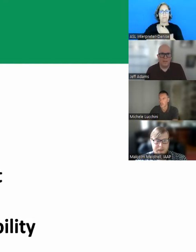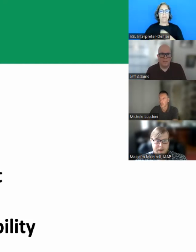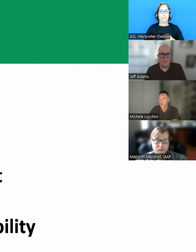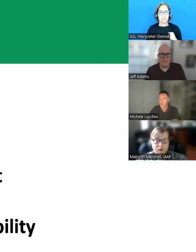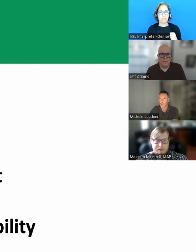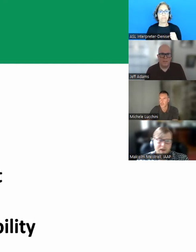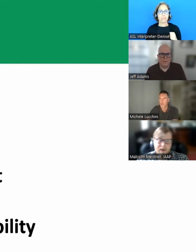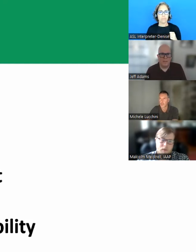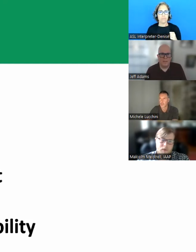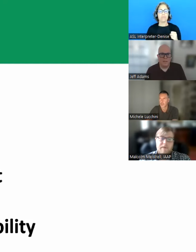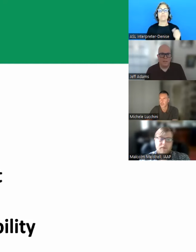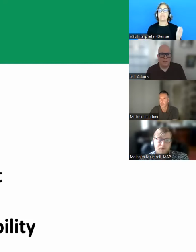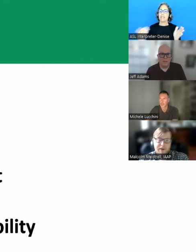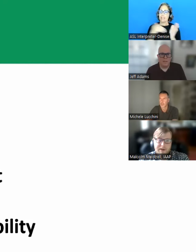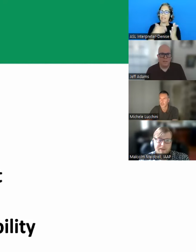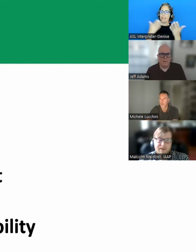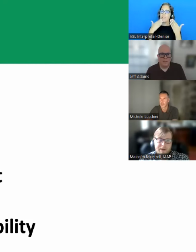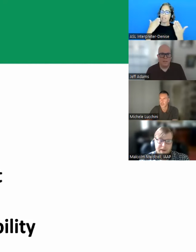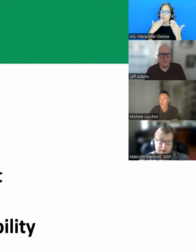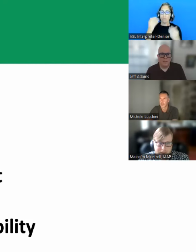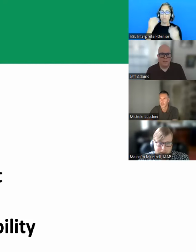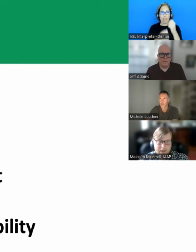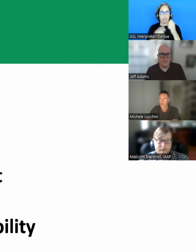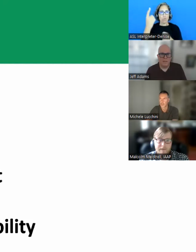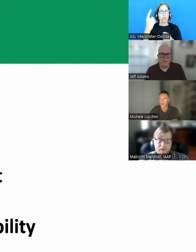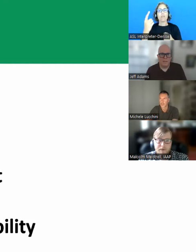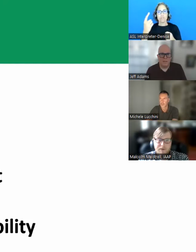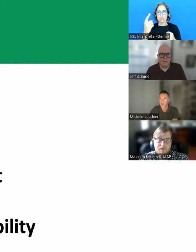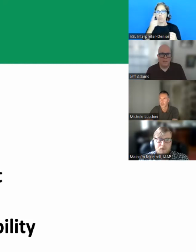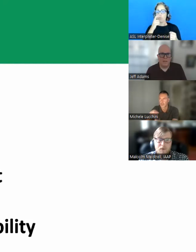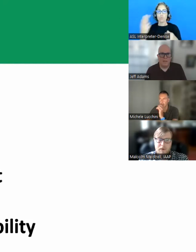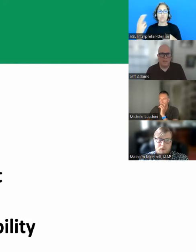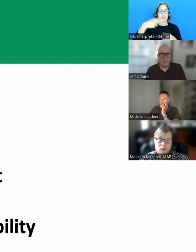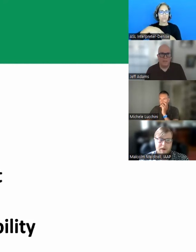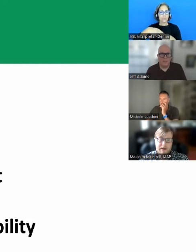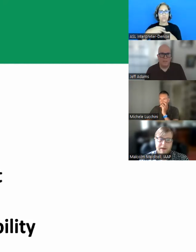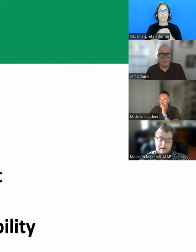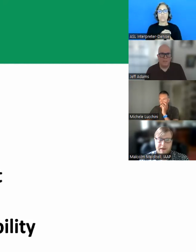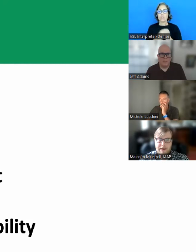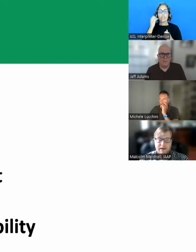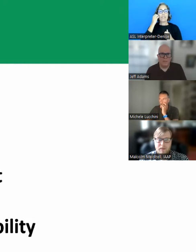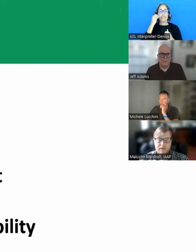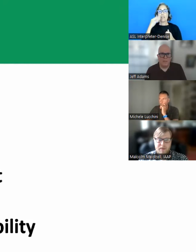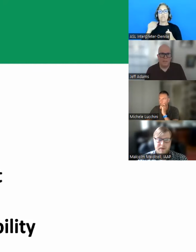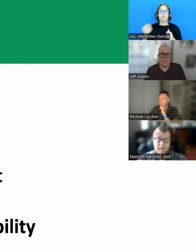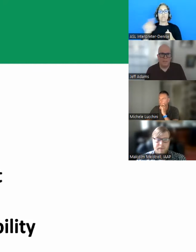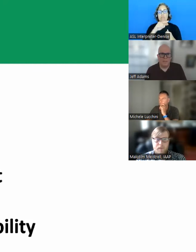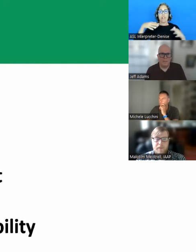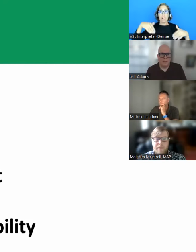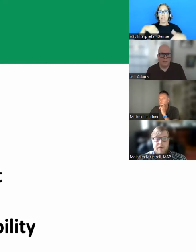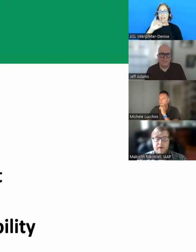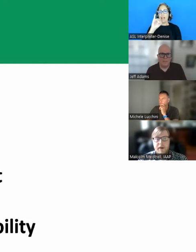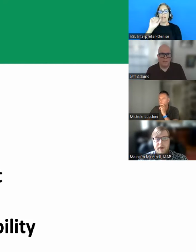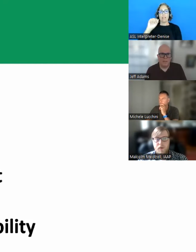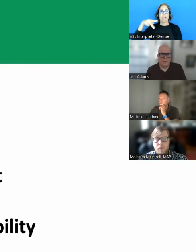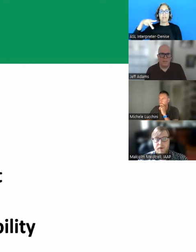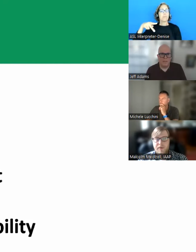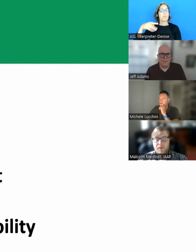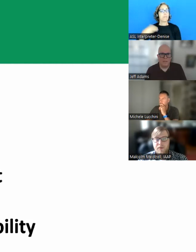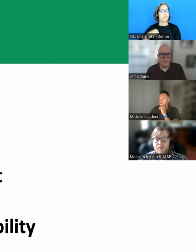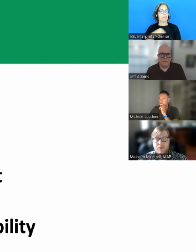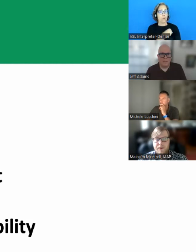Once again, I want to thank everyone for joining us today. And for those of you who are not yet an IAAP member,